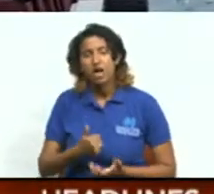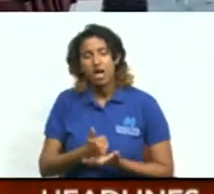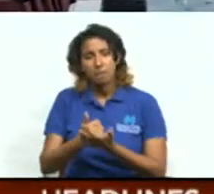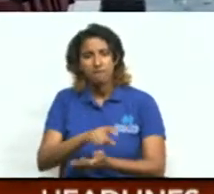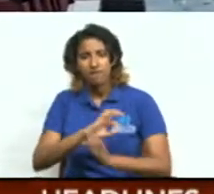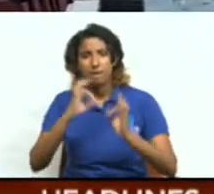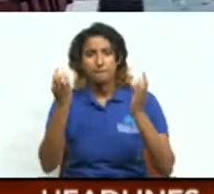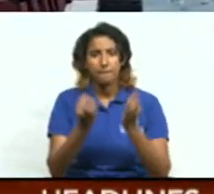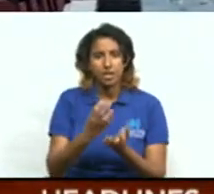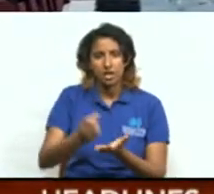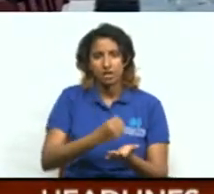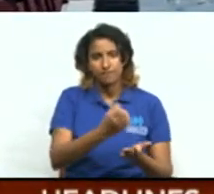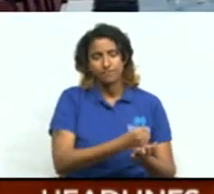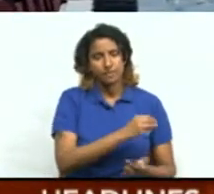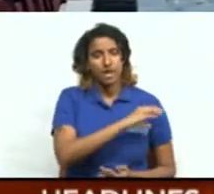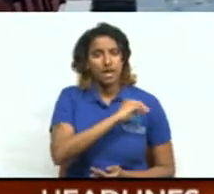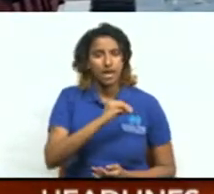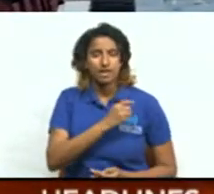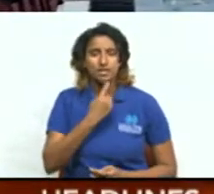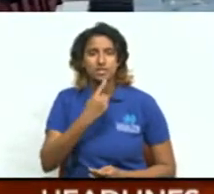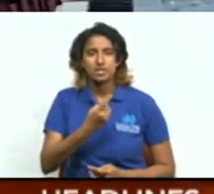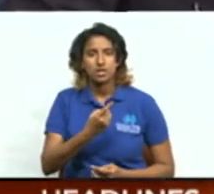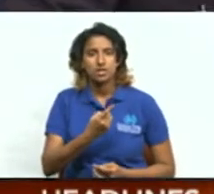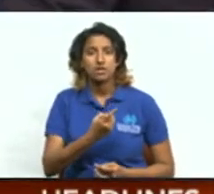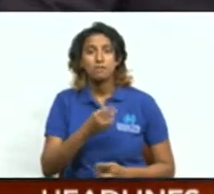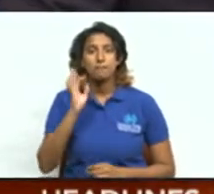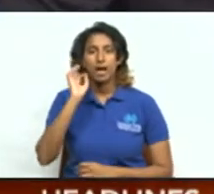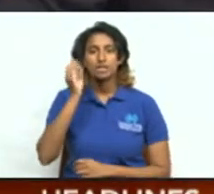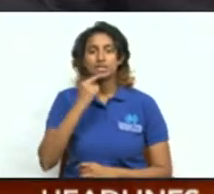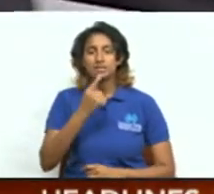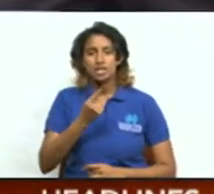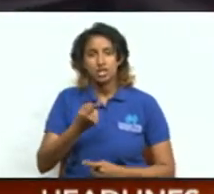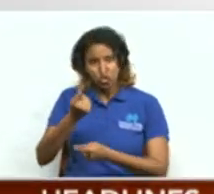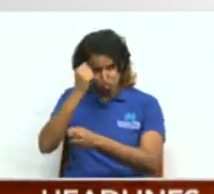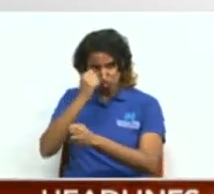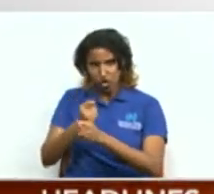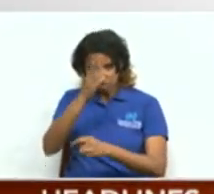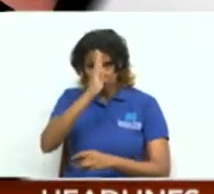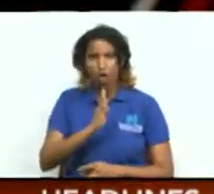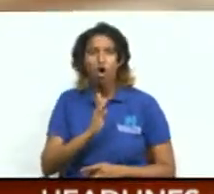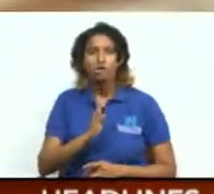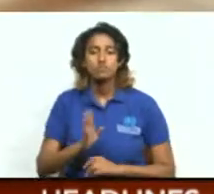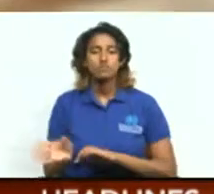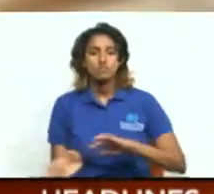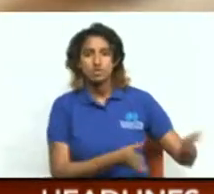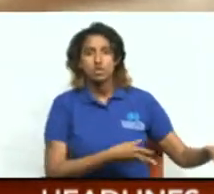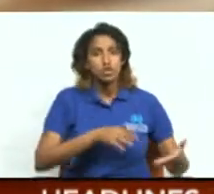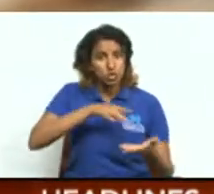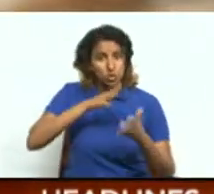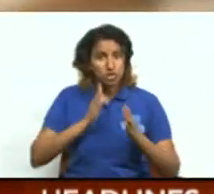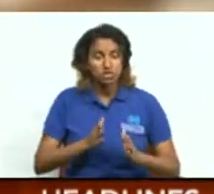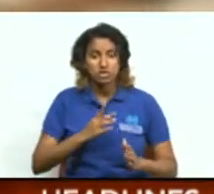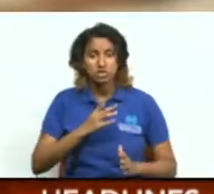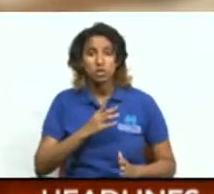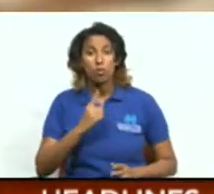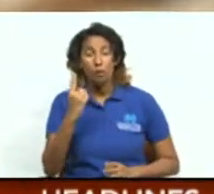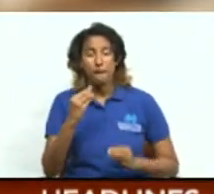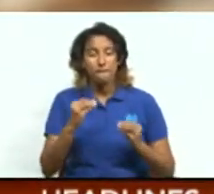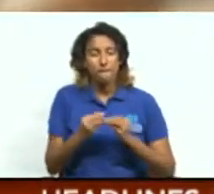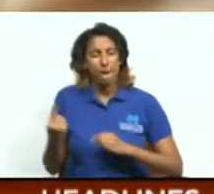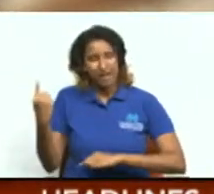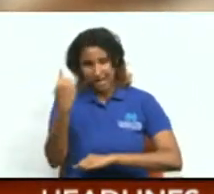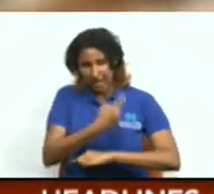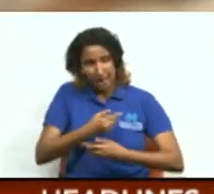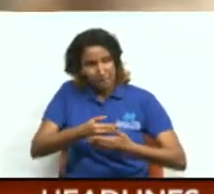advised them to put their trust in God. We're still to come in the news as students get one more sleep before SEA